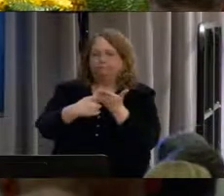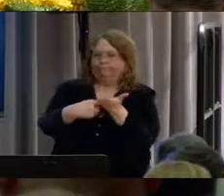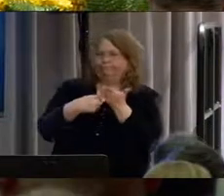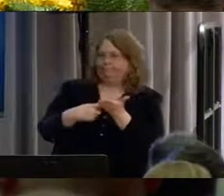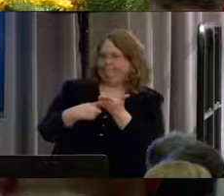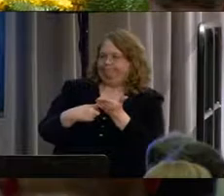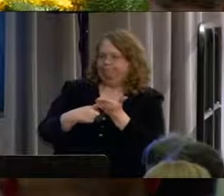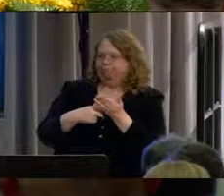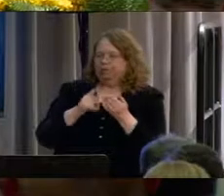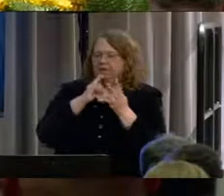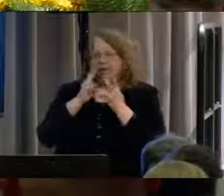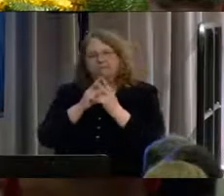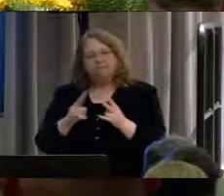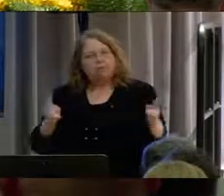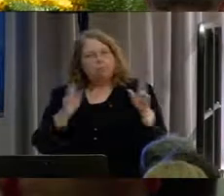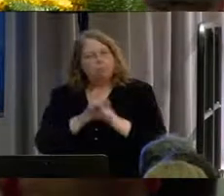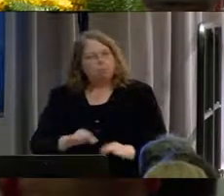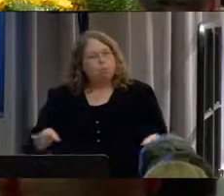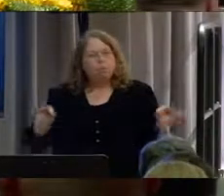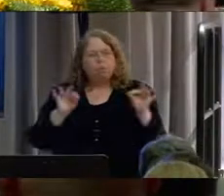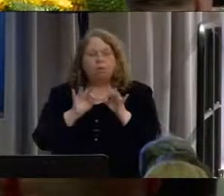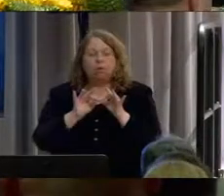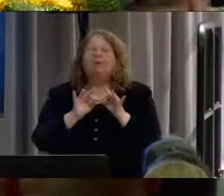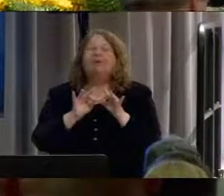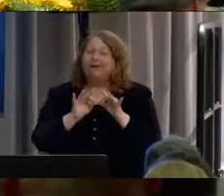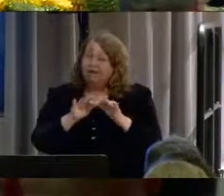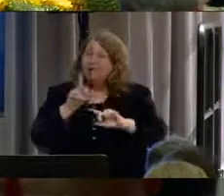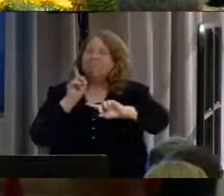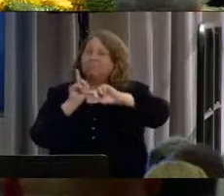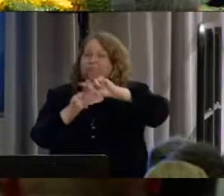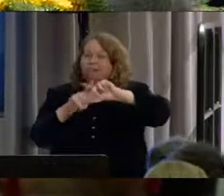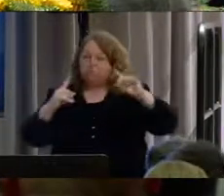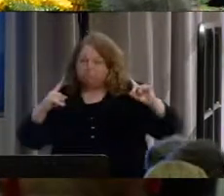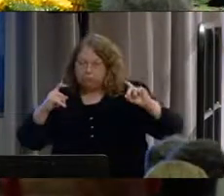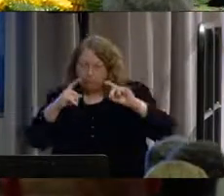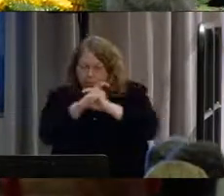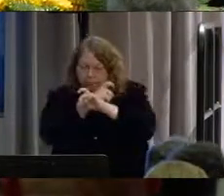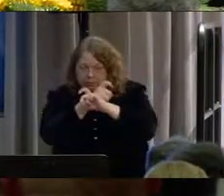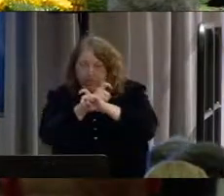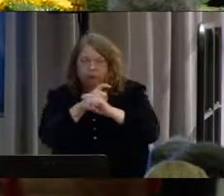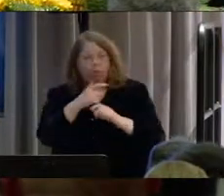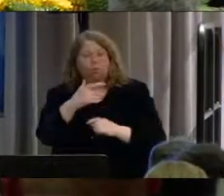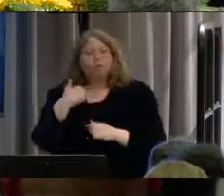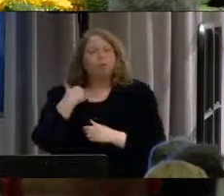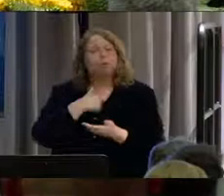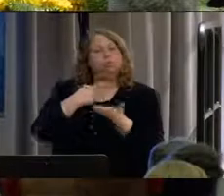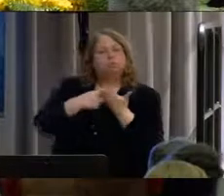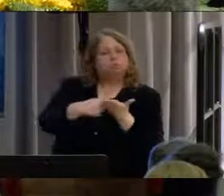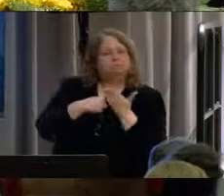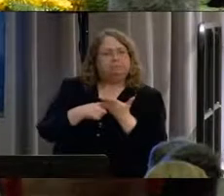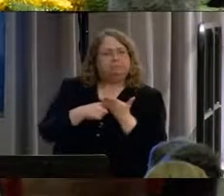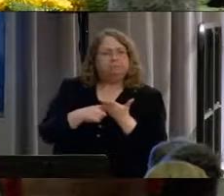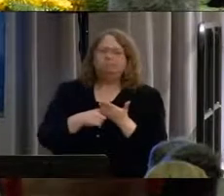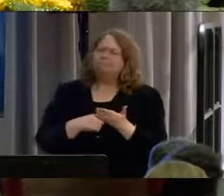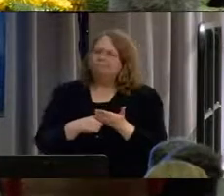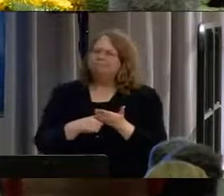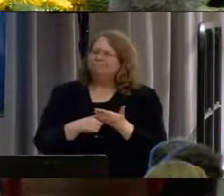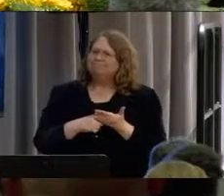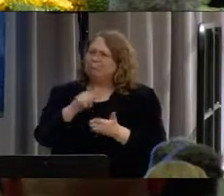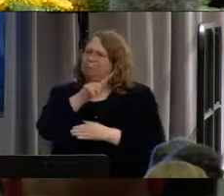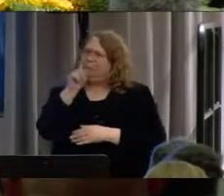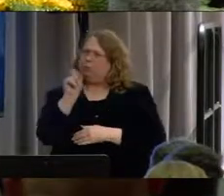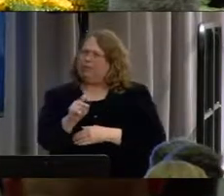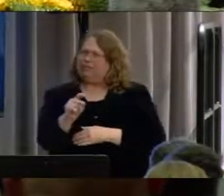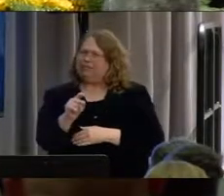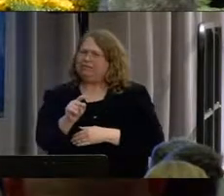important. It's also really complex. What we're talking about are some really difficult questions that need